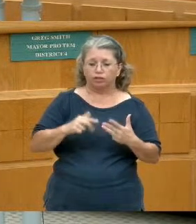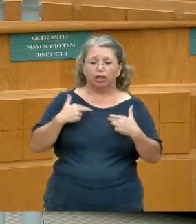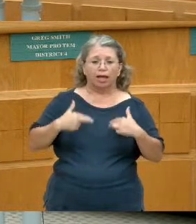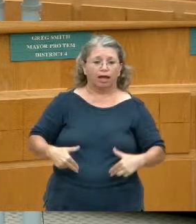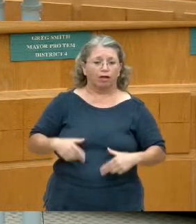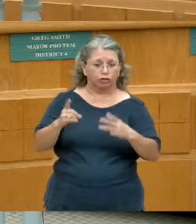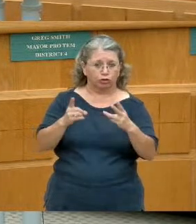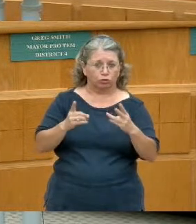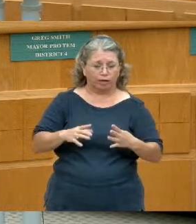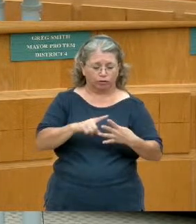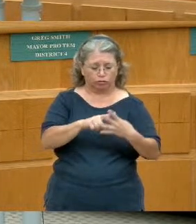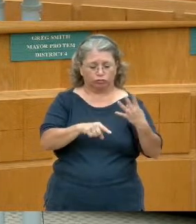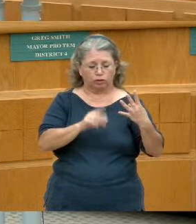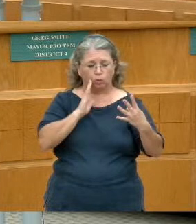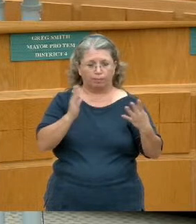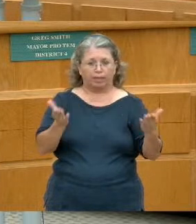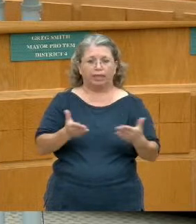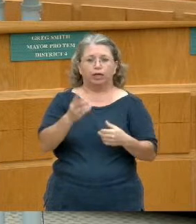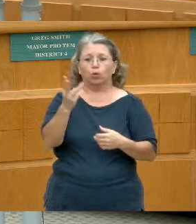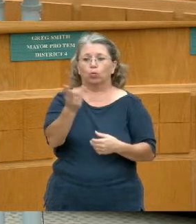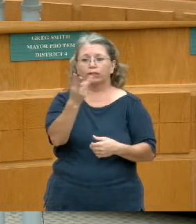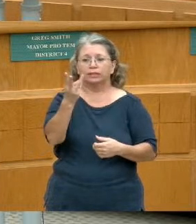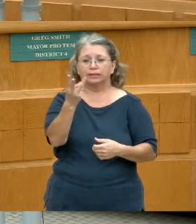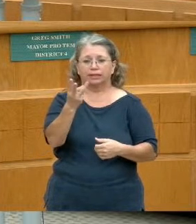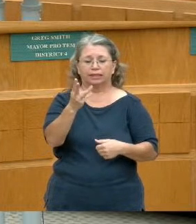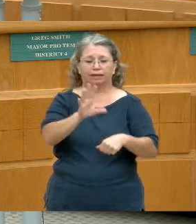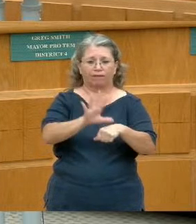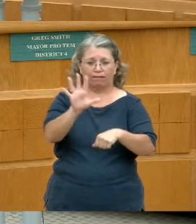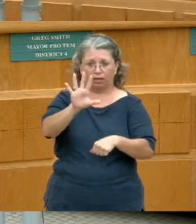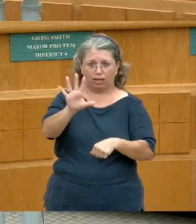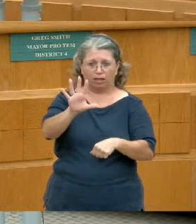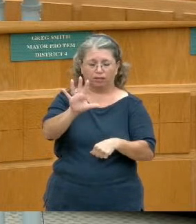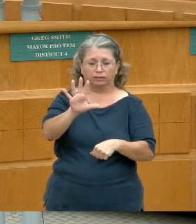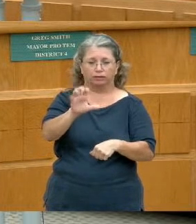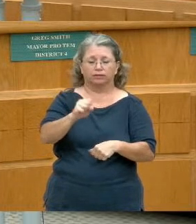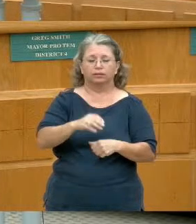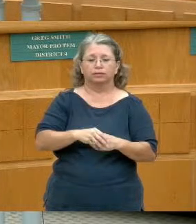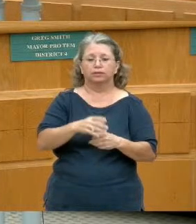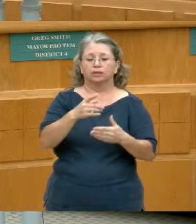here Wednesday at 5. So Wednesday at 5 is the next event, and then